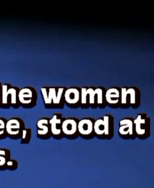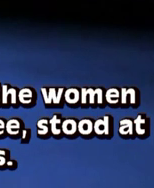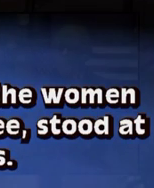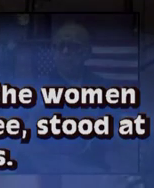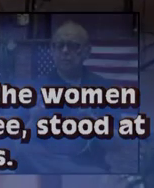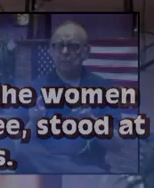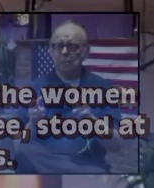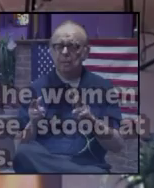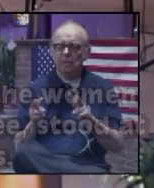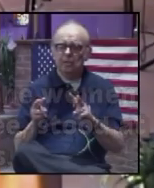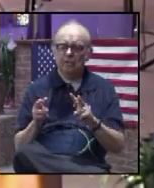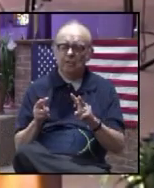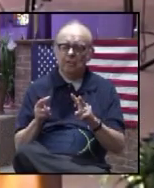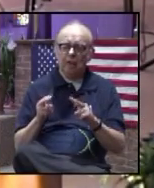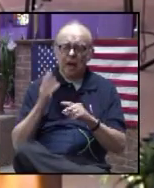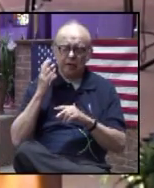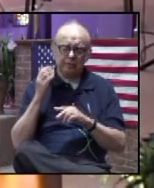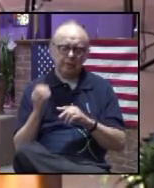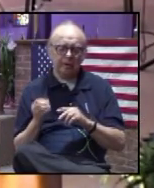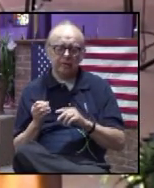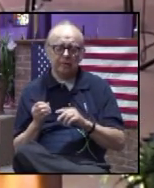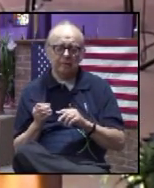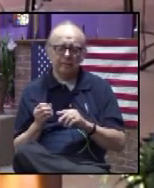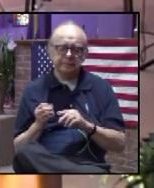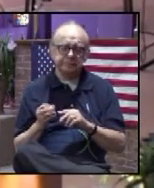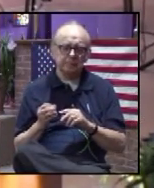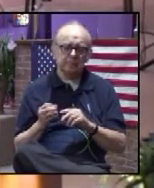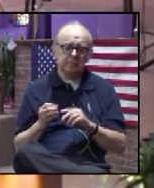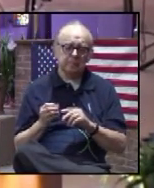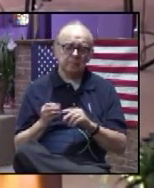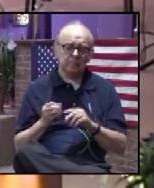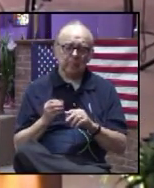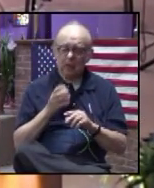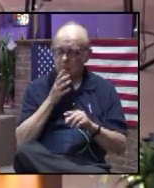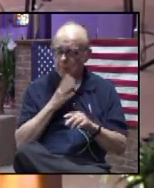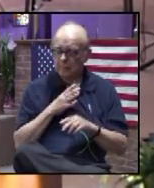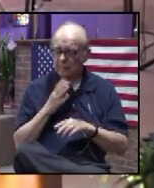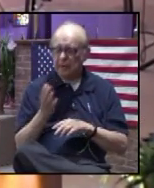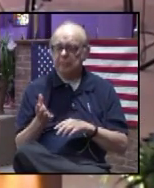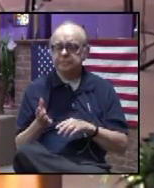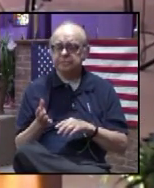watching this experience. And they were there.